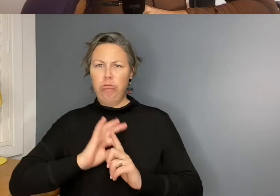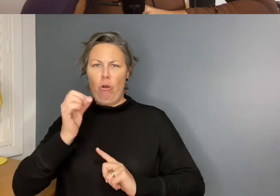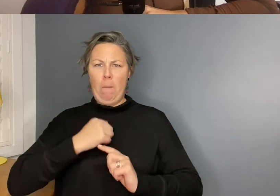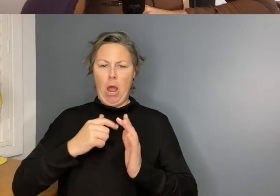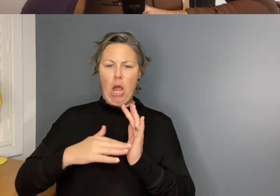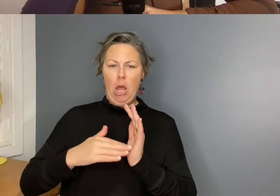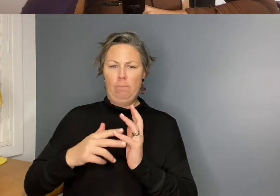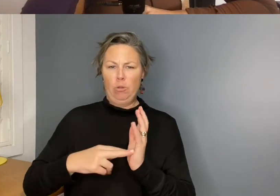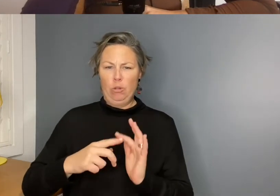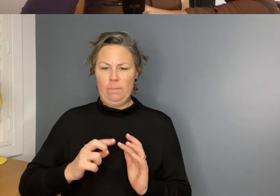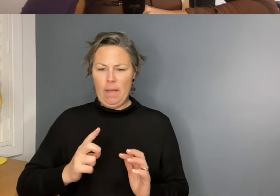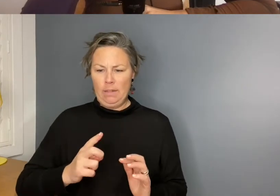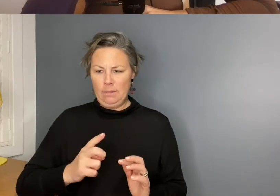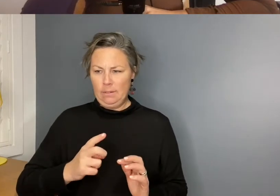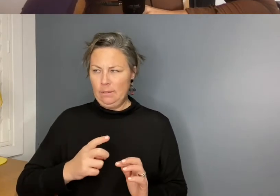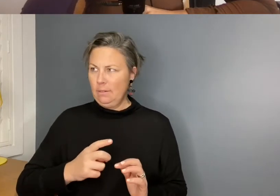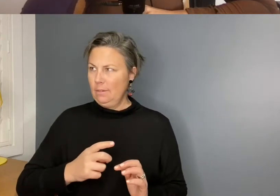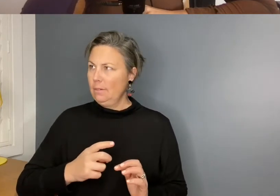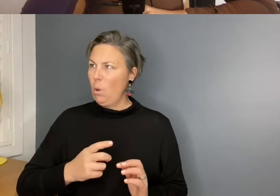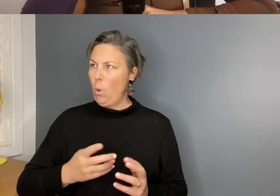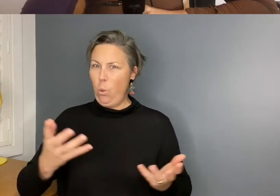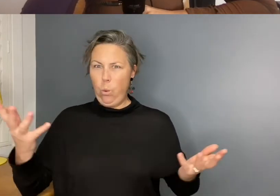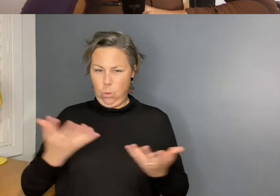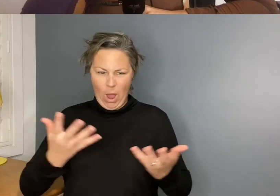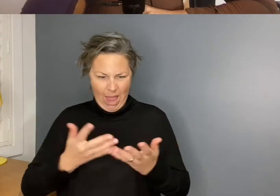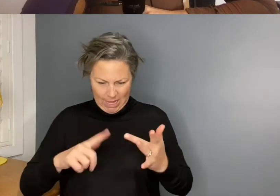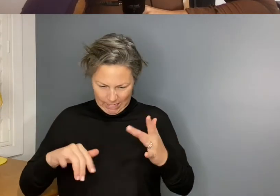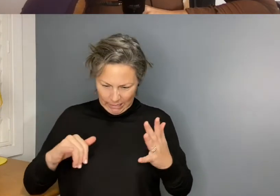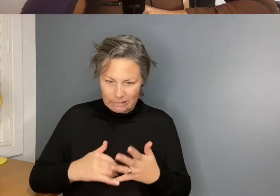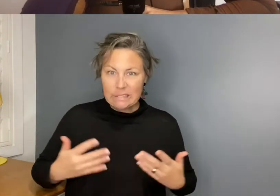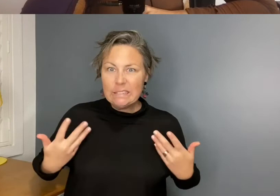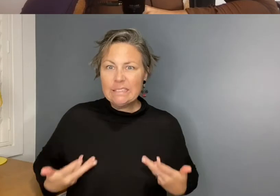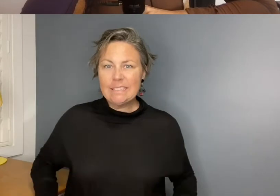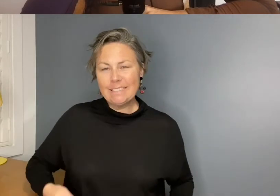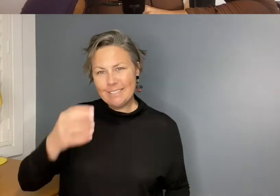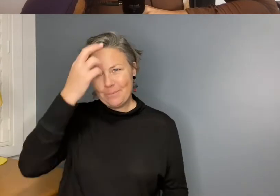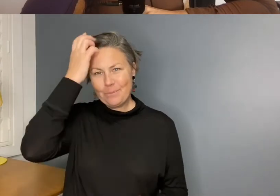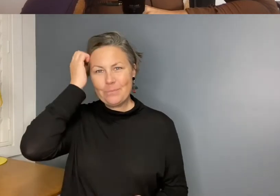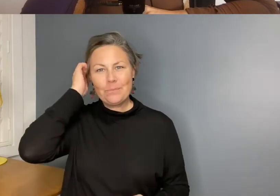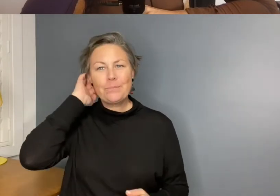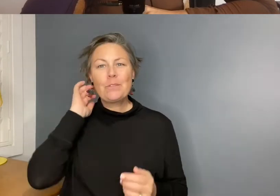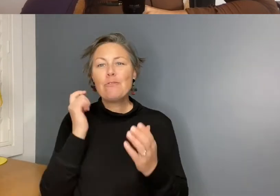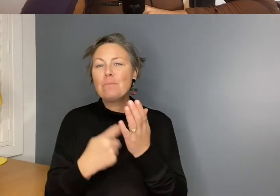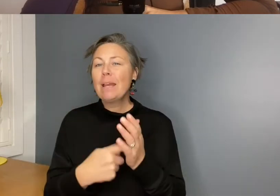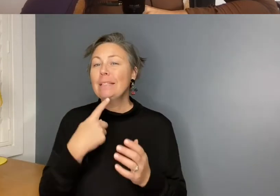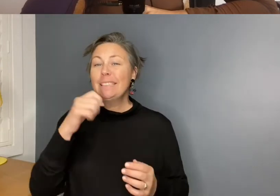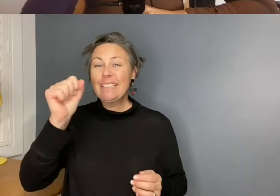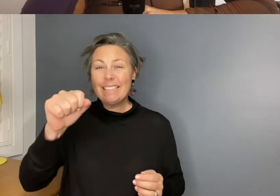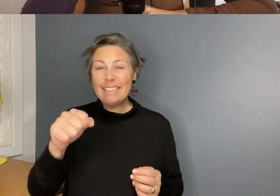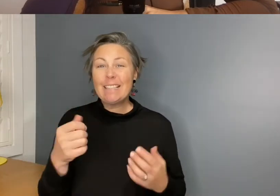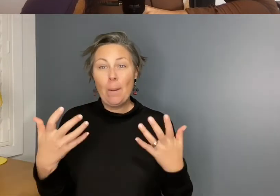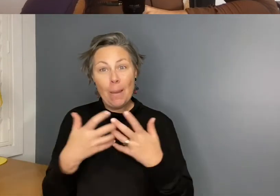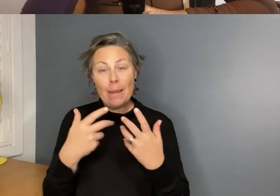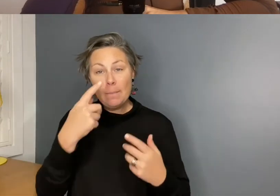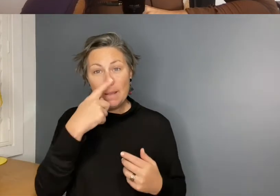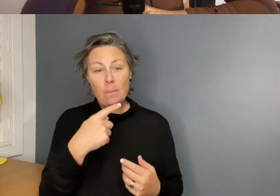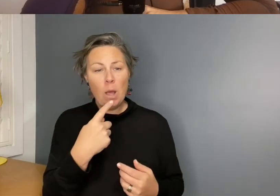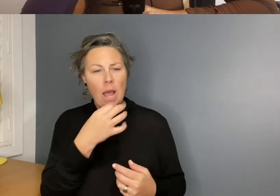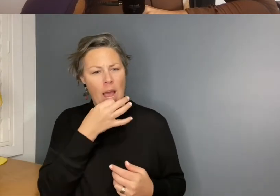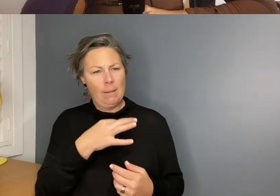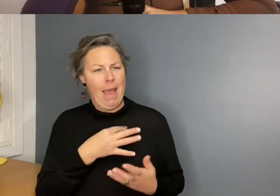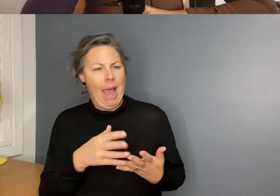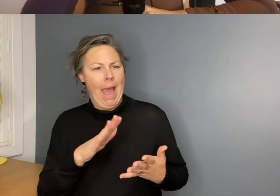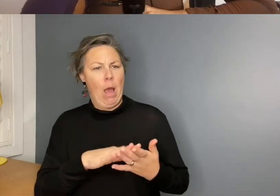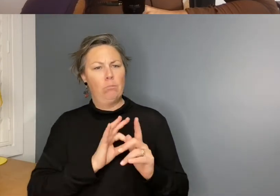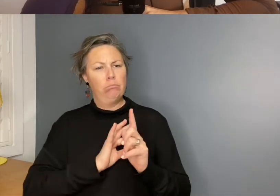is. Yeah, and it's interesting because something that I hear a lot is people saying, "Oh, what can I do to exactly what you just said, Sophie? Strengthen my immune